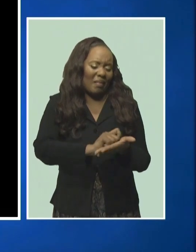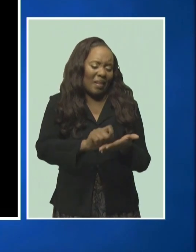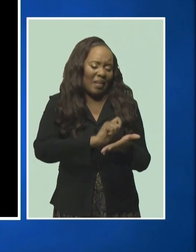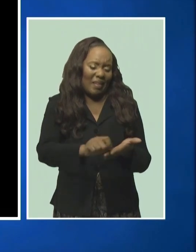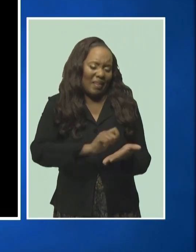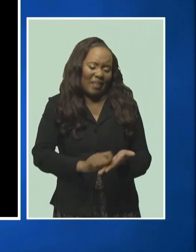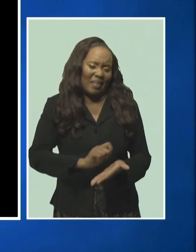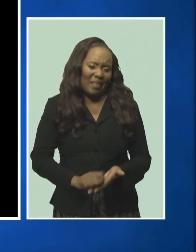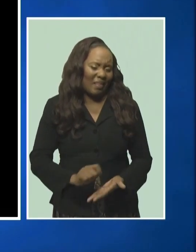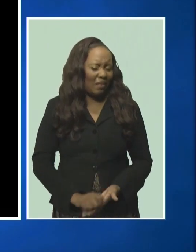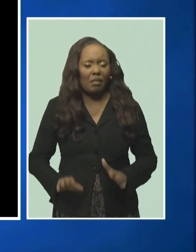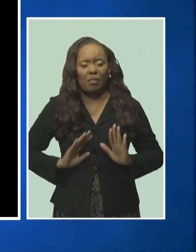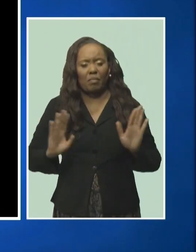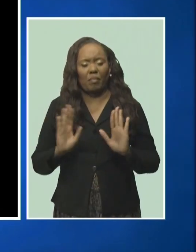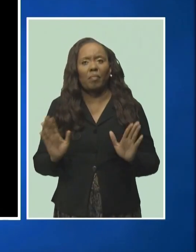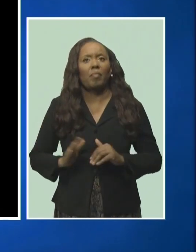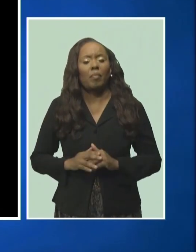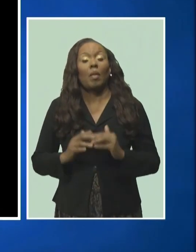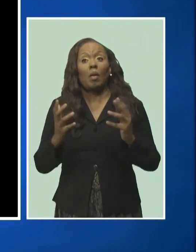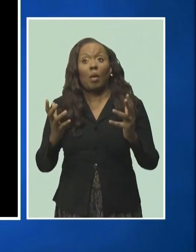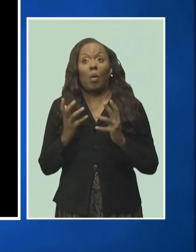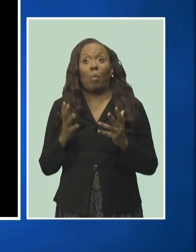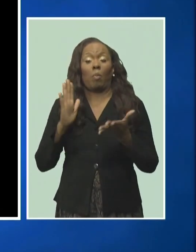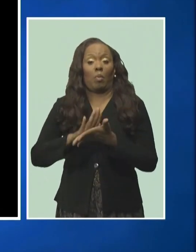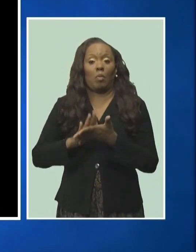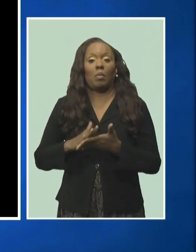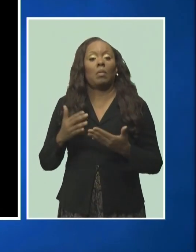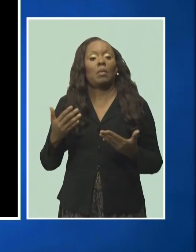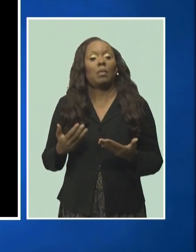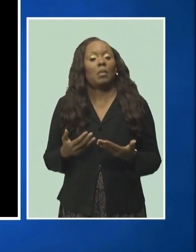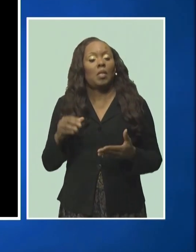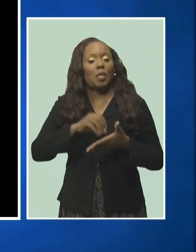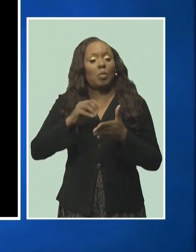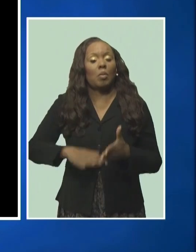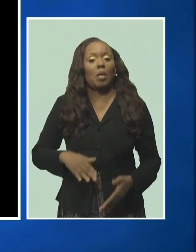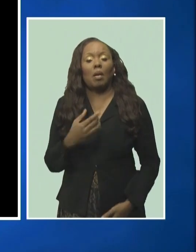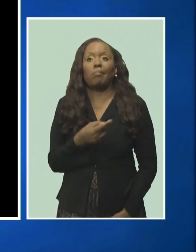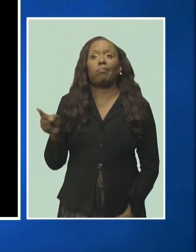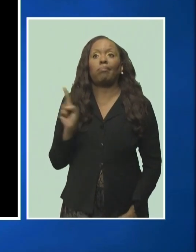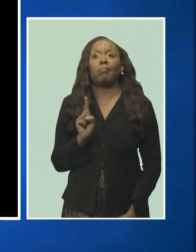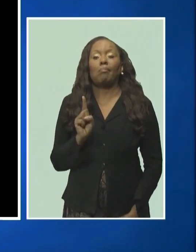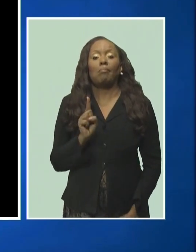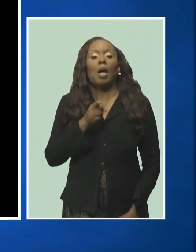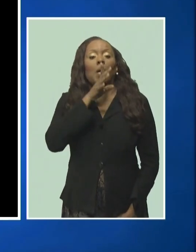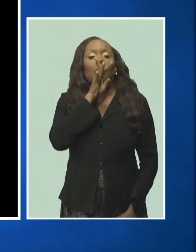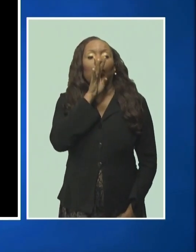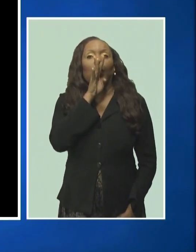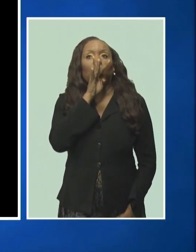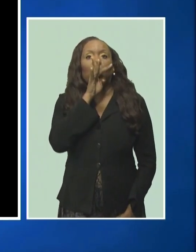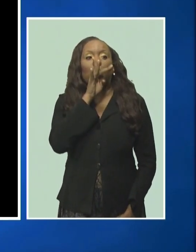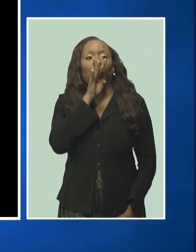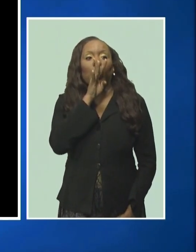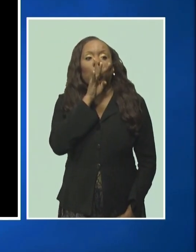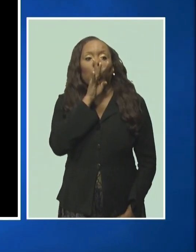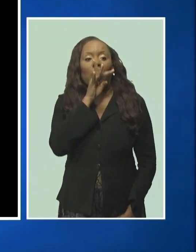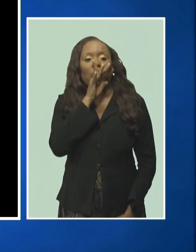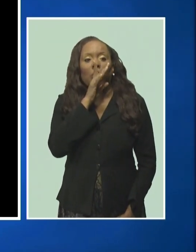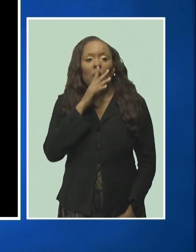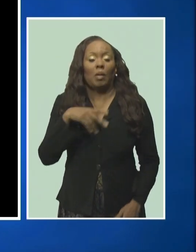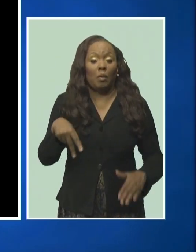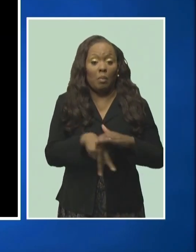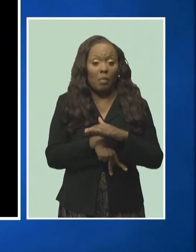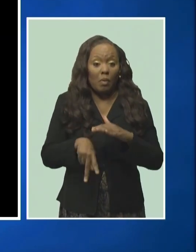public is to speak. As a Toastmaster myself, I